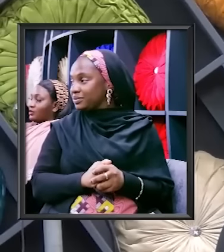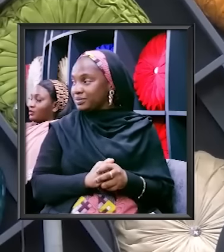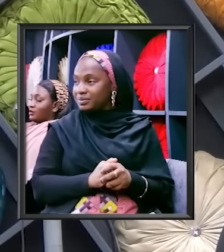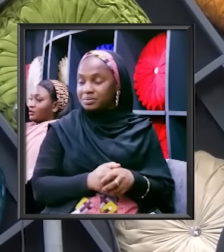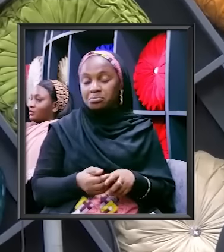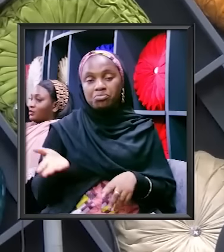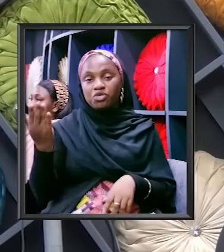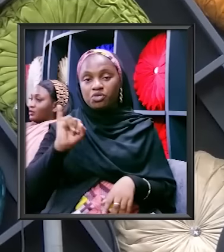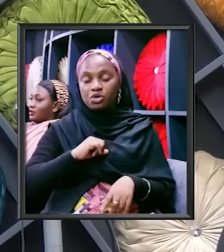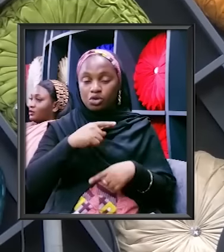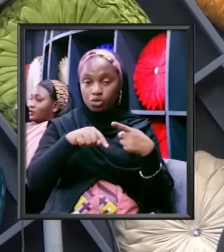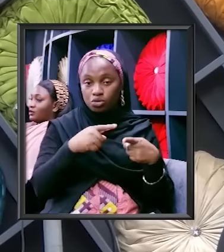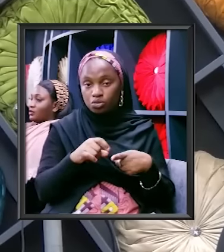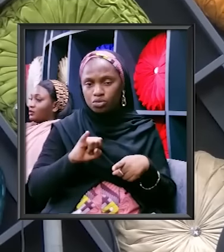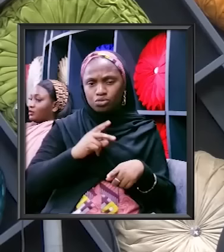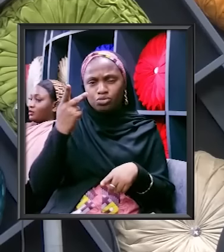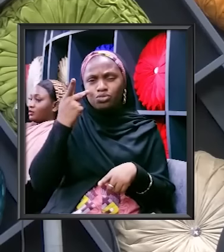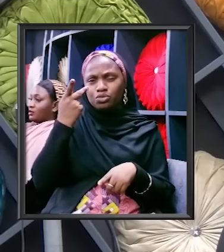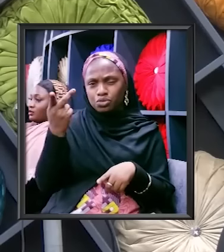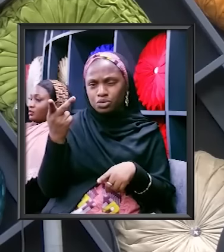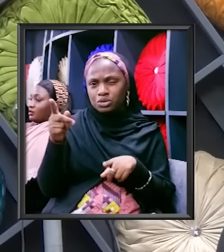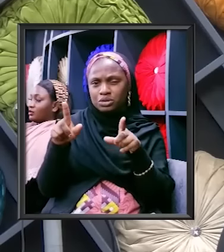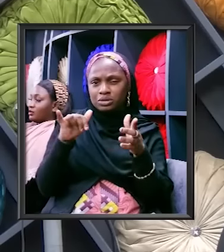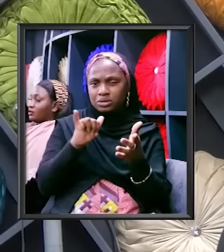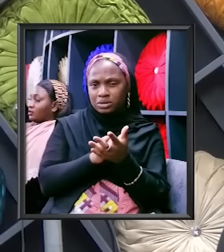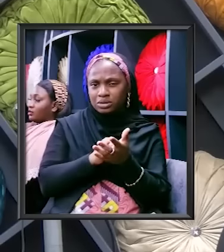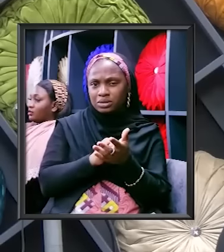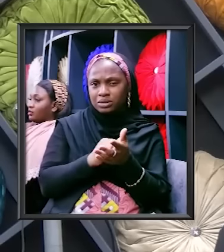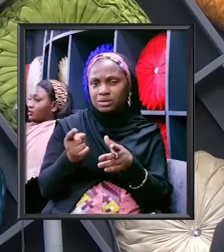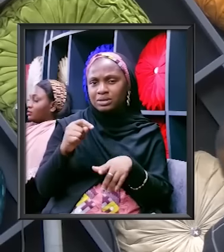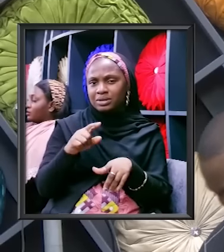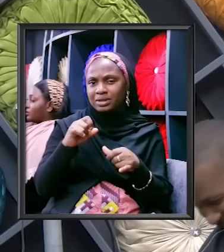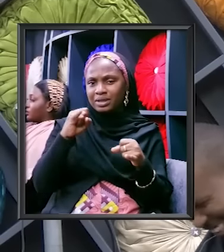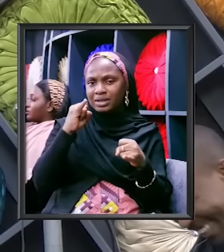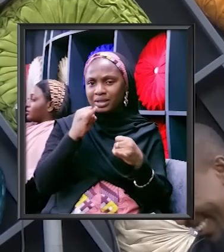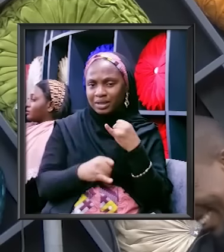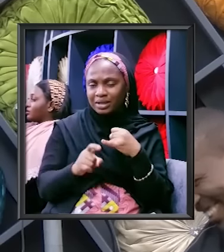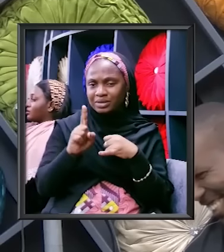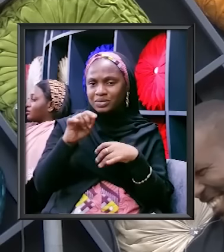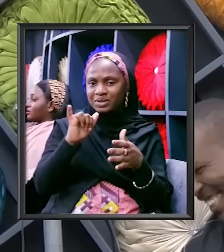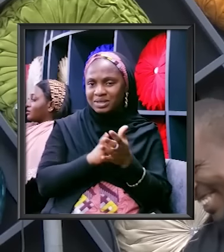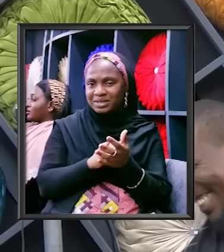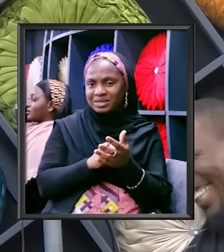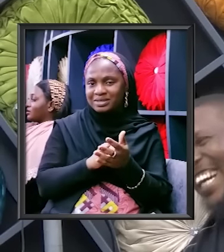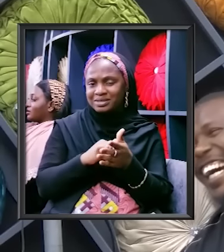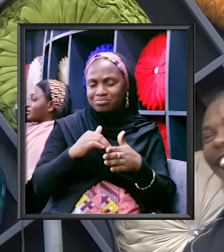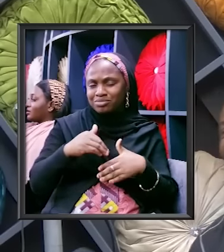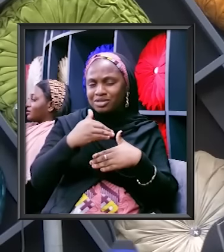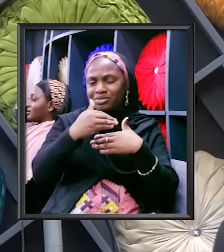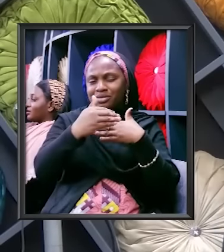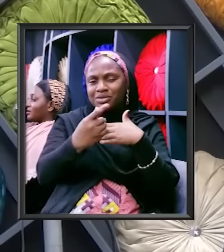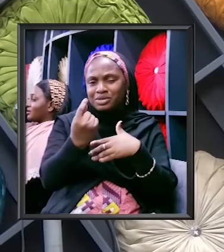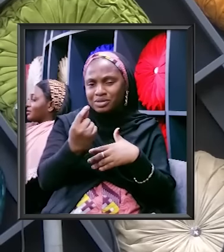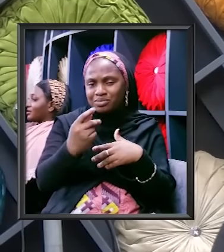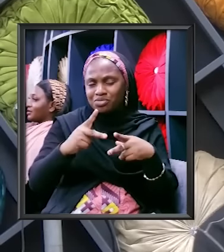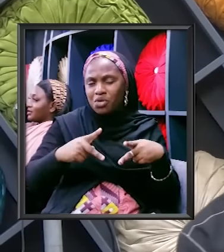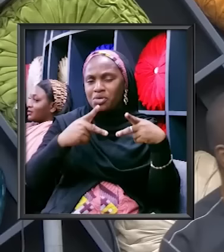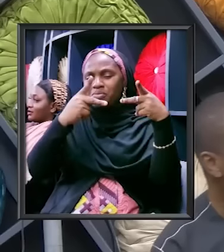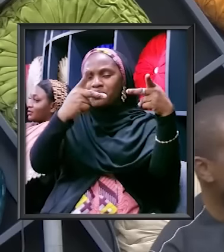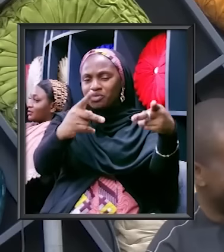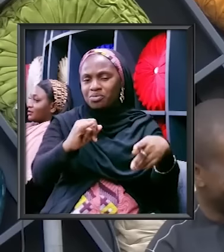Before I go, when I notice the last one we can let you do today, small improvement there, I don't notice.